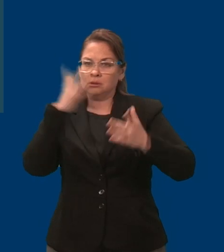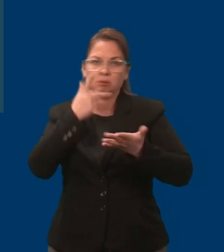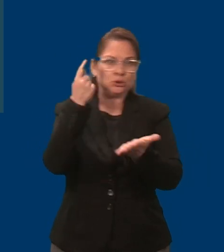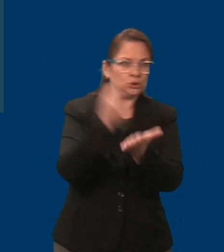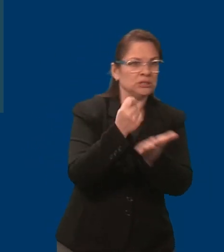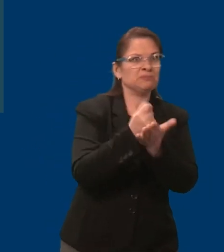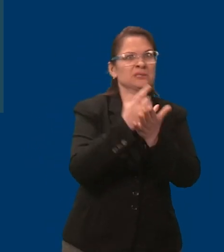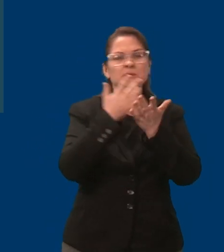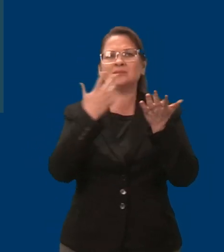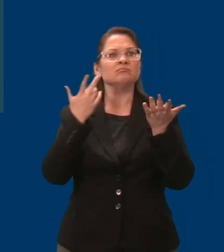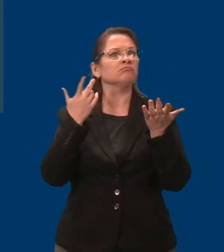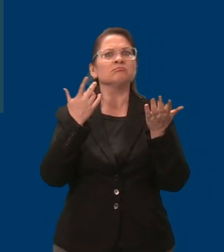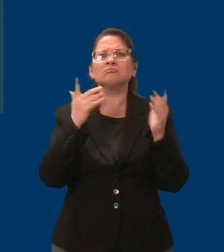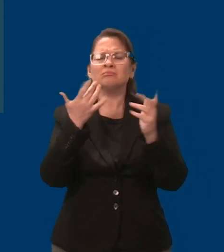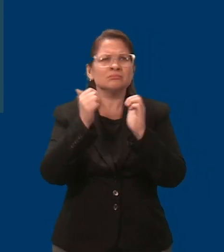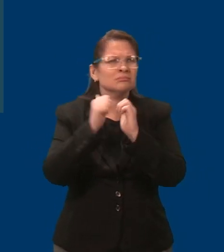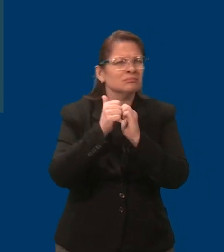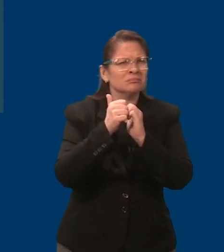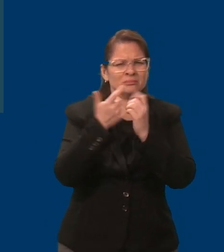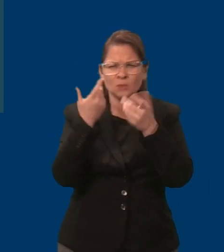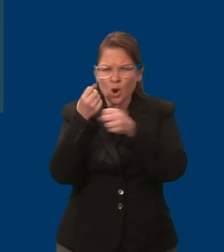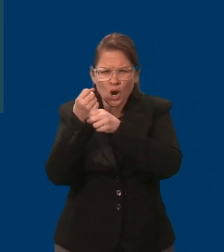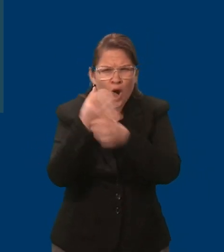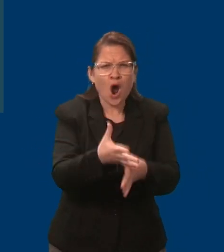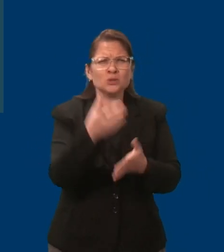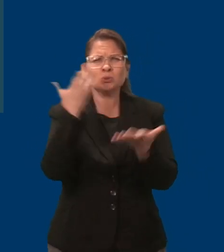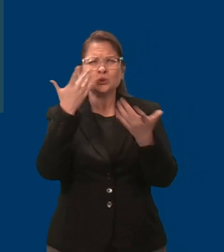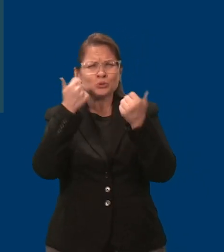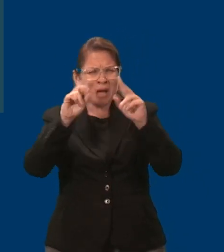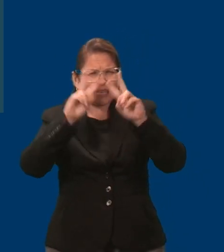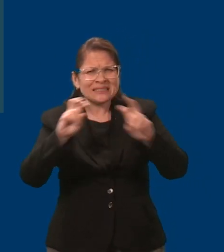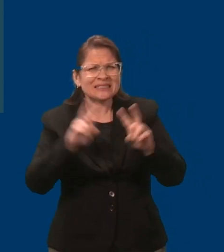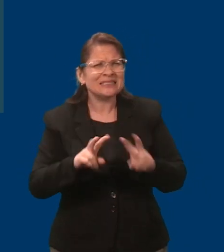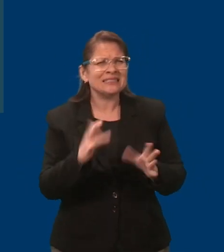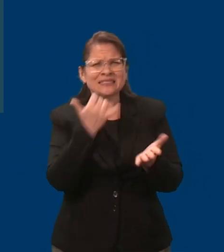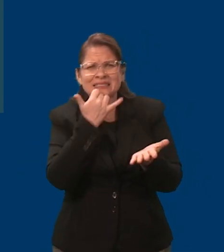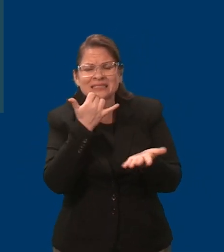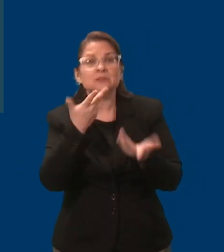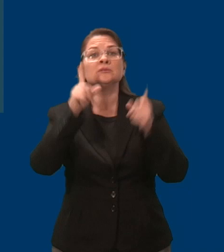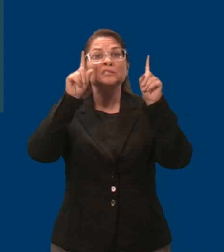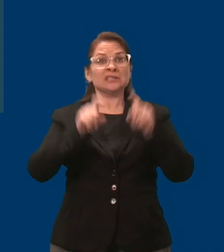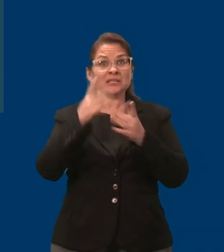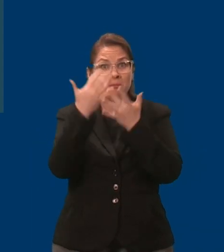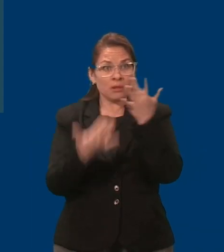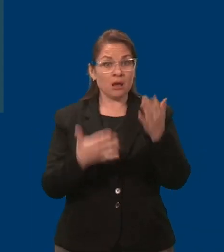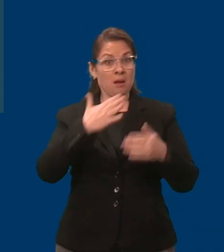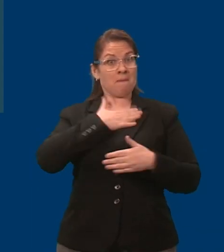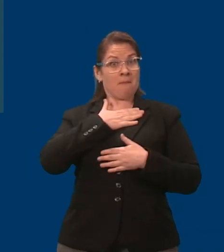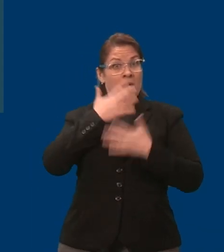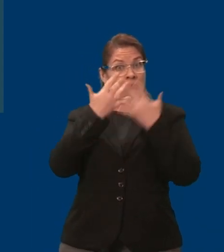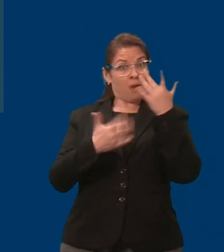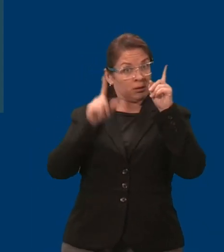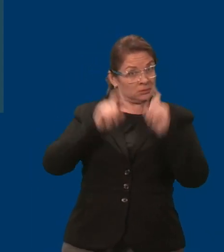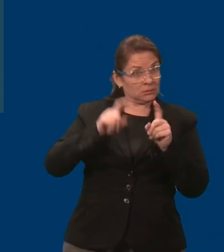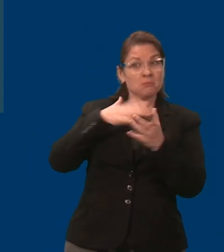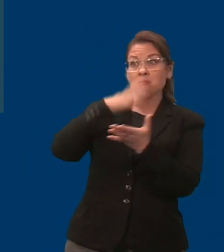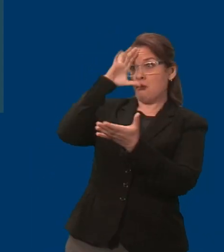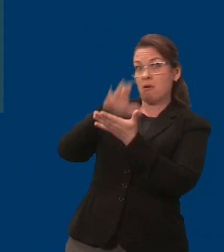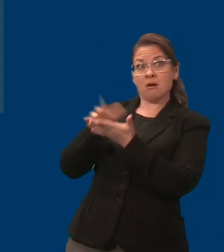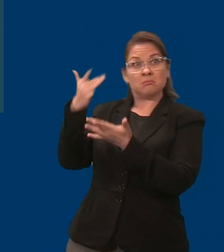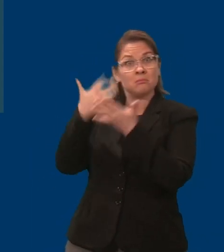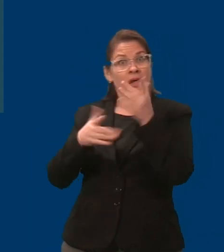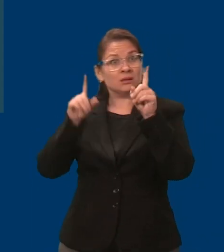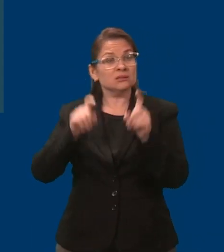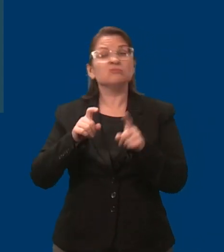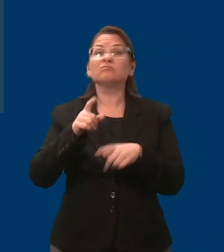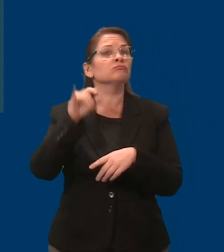this. They did blood work on me and my husband, which we also had to pay out of pocket for, since it was not approved, or as insurance said,